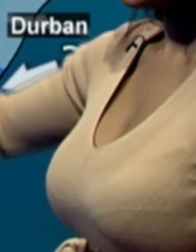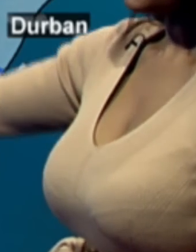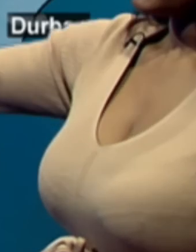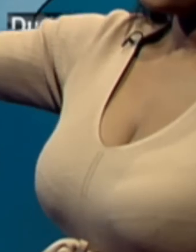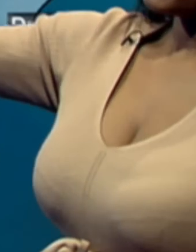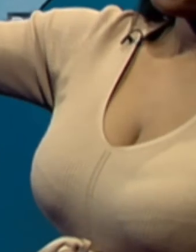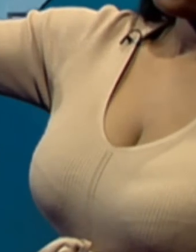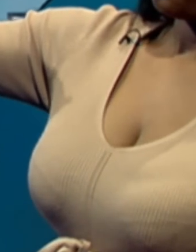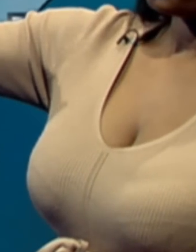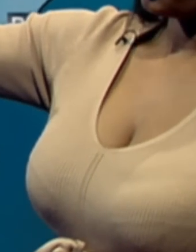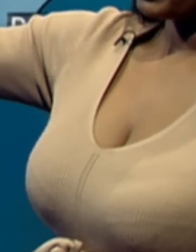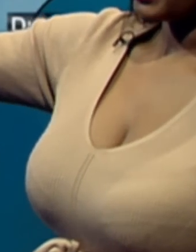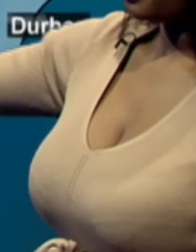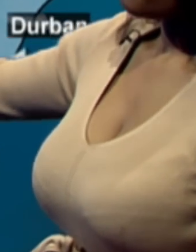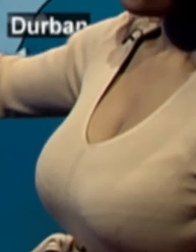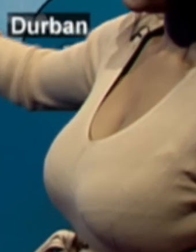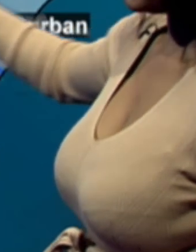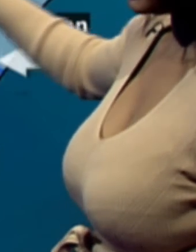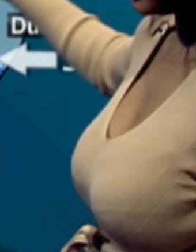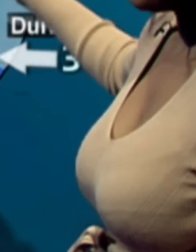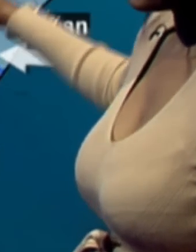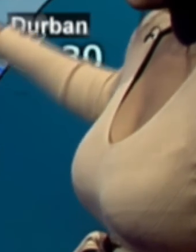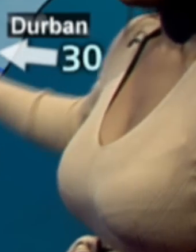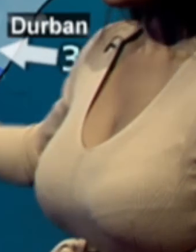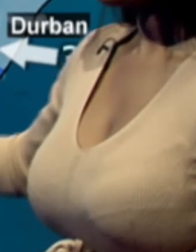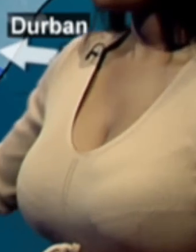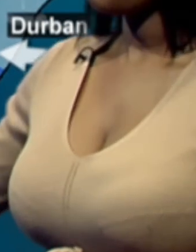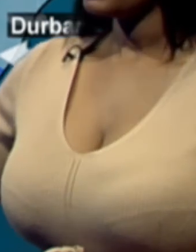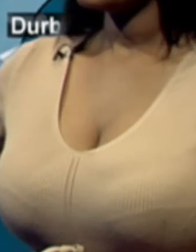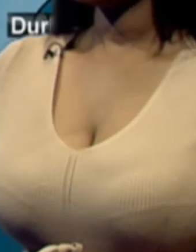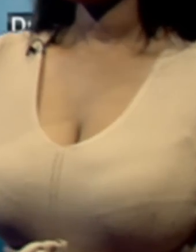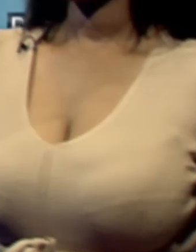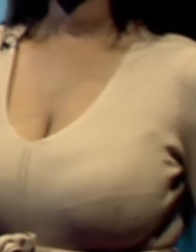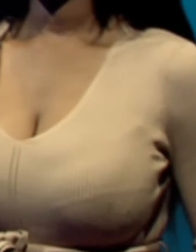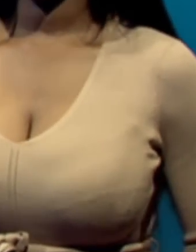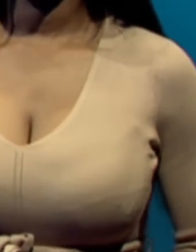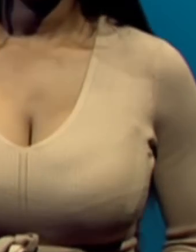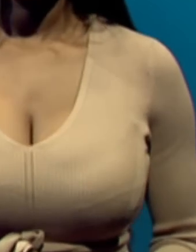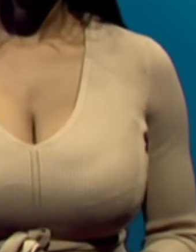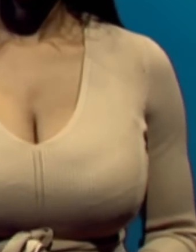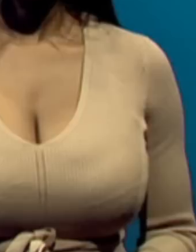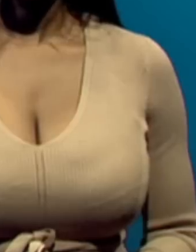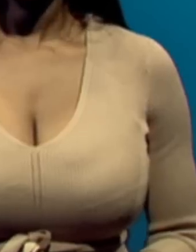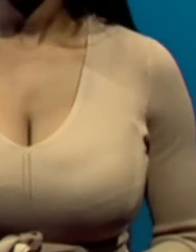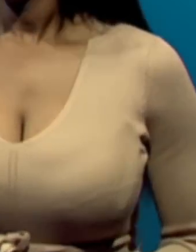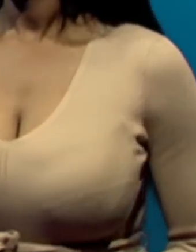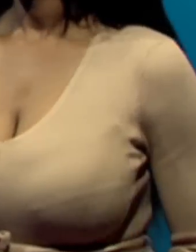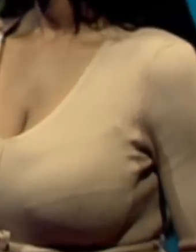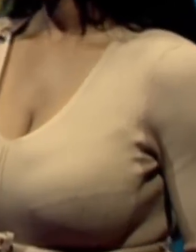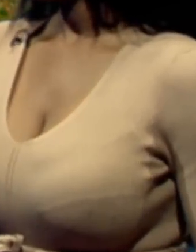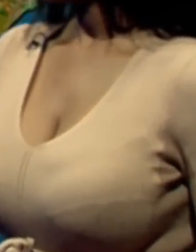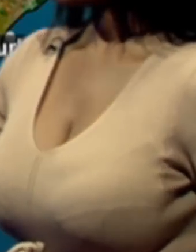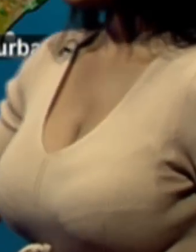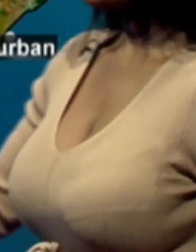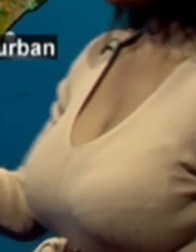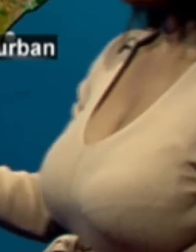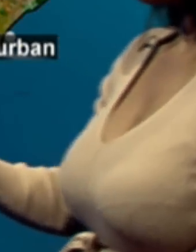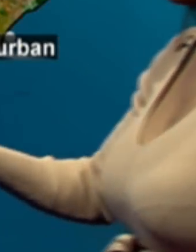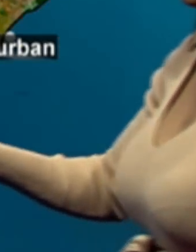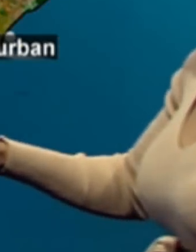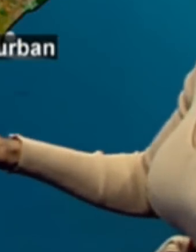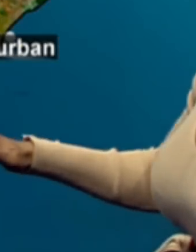Free State le bokone jwa naga fa re lebelela gape mo karolong ya Limpopo le teng go tla nna le gone go nna le pula maemo a bosa ba na le